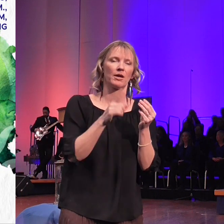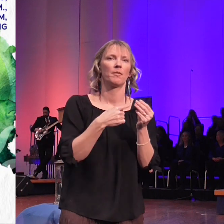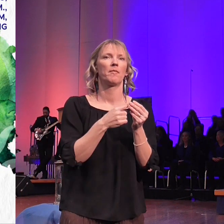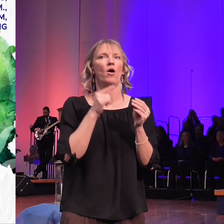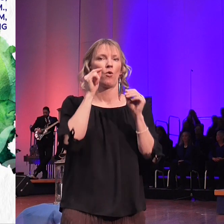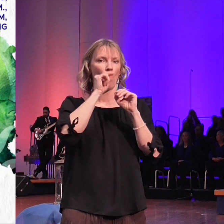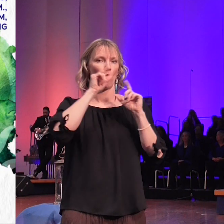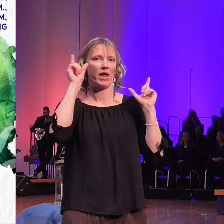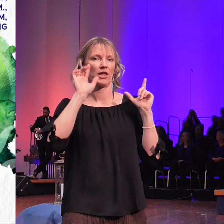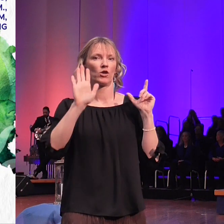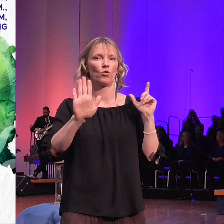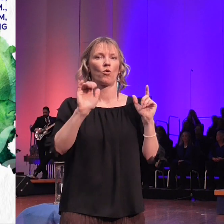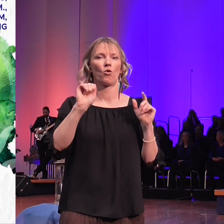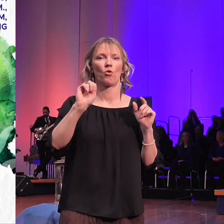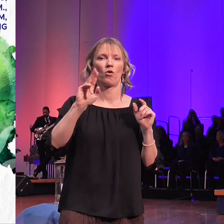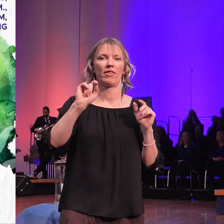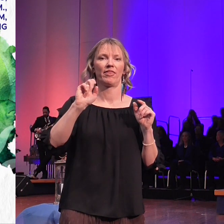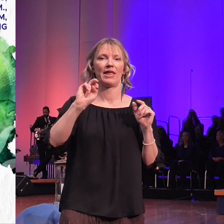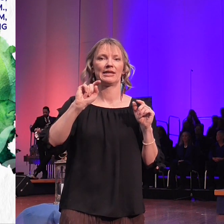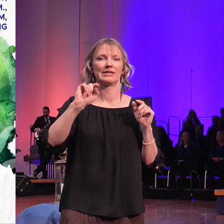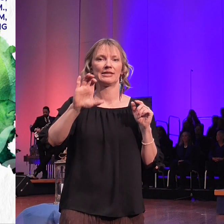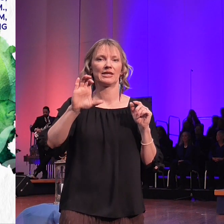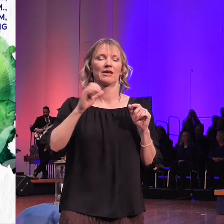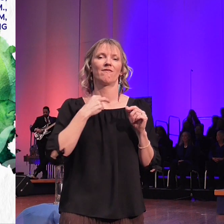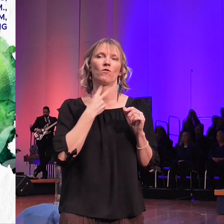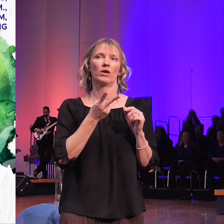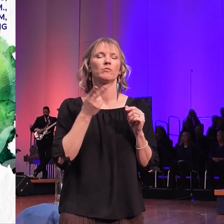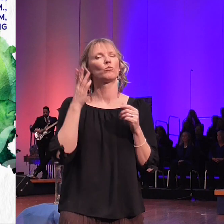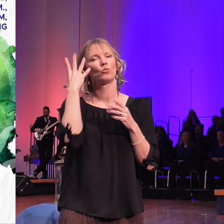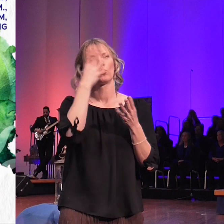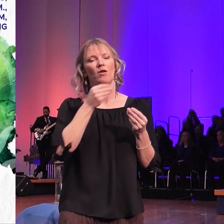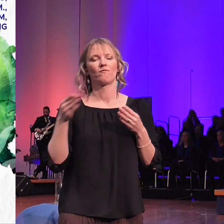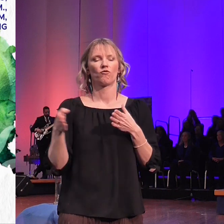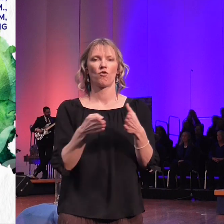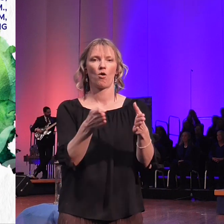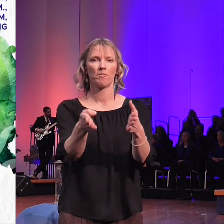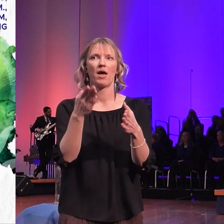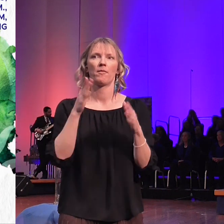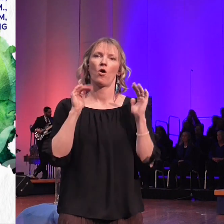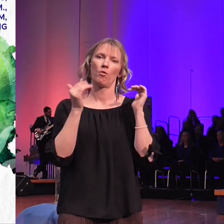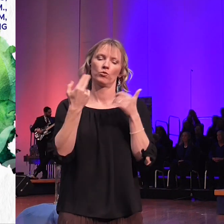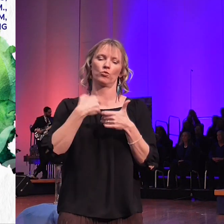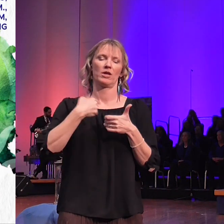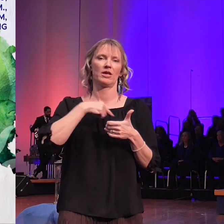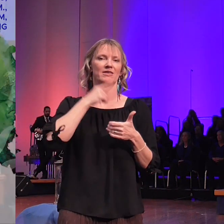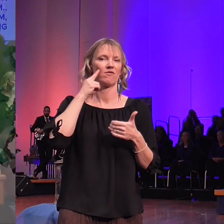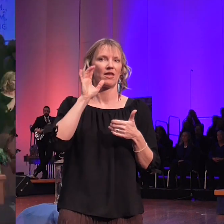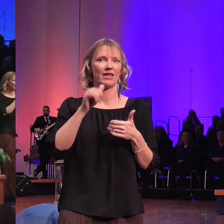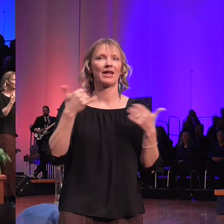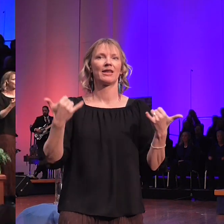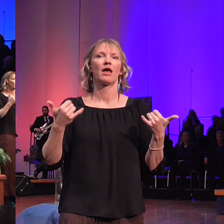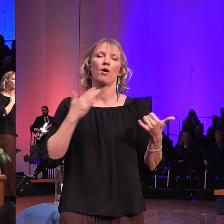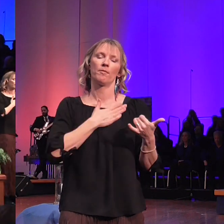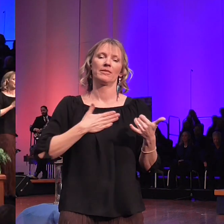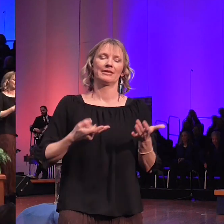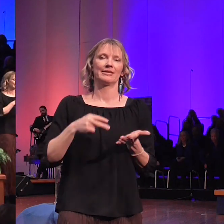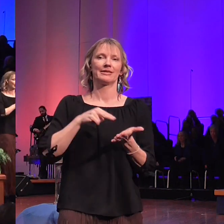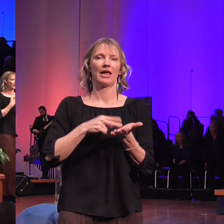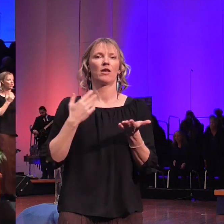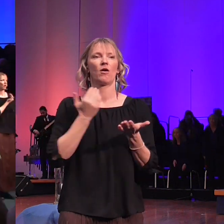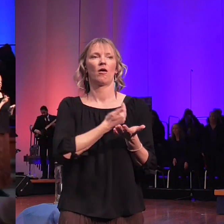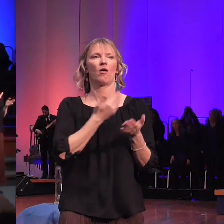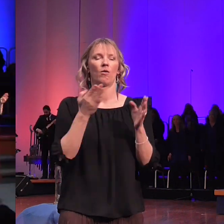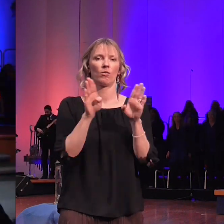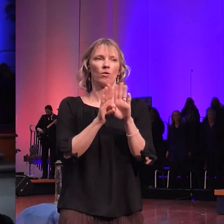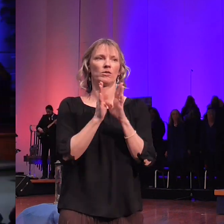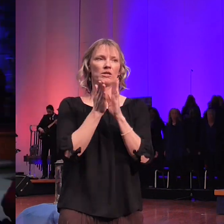awakening your authentic voice. It's a beautiful roadmap, so I hope you'll be with us for that. And we invite you now to stand as we do our